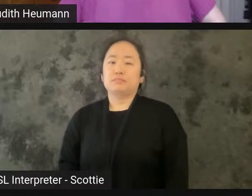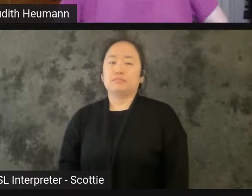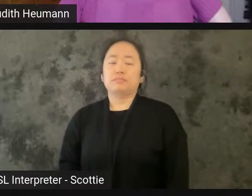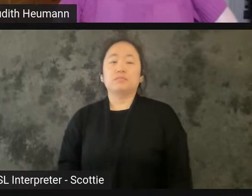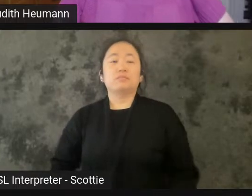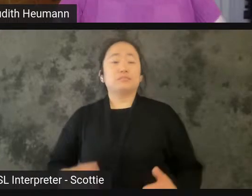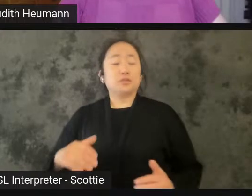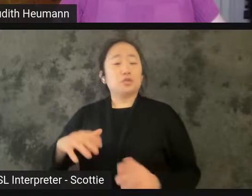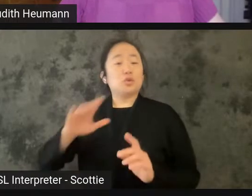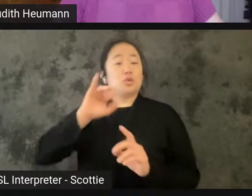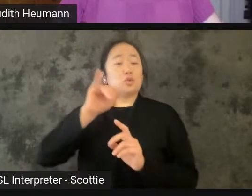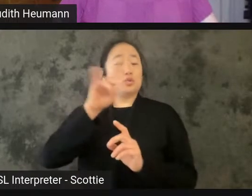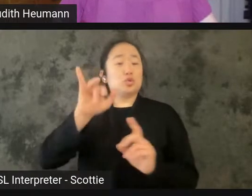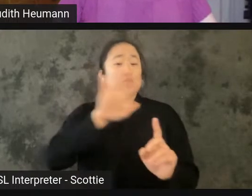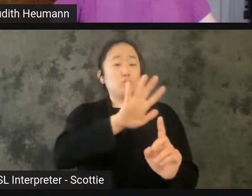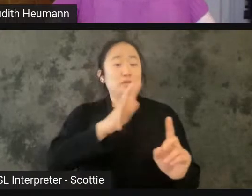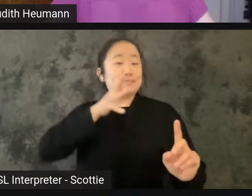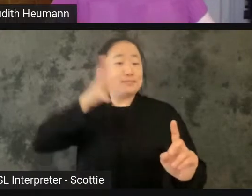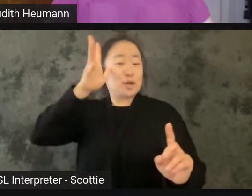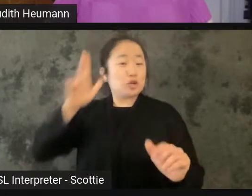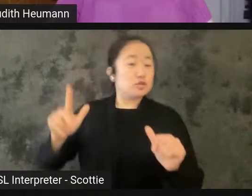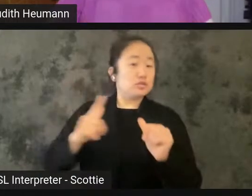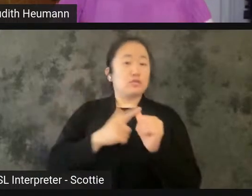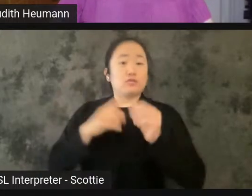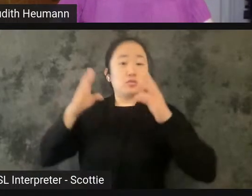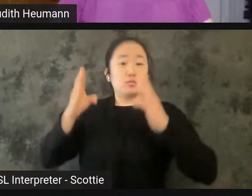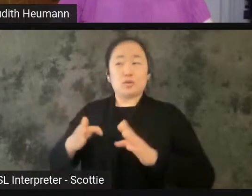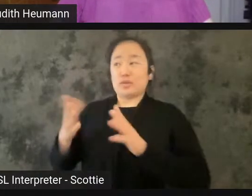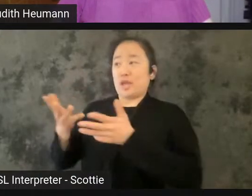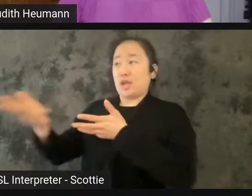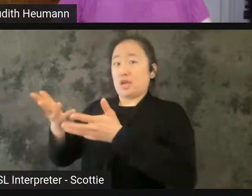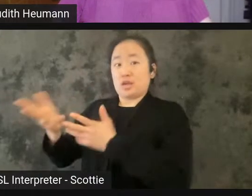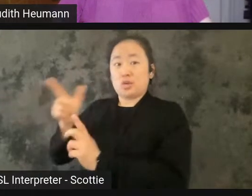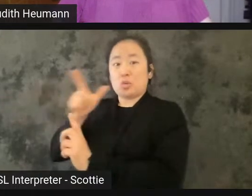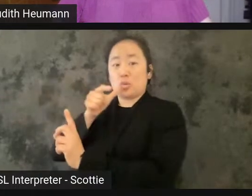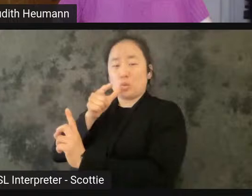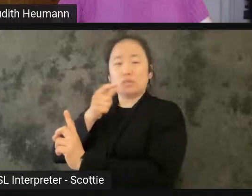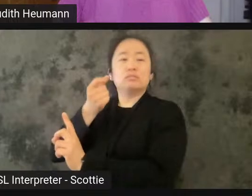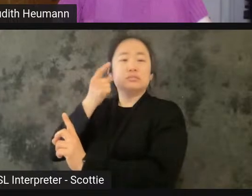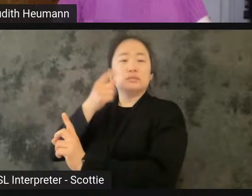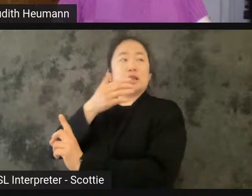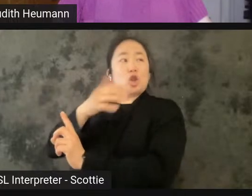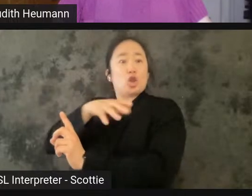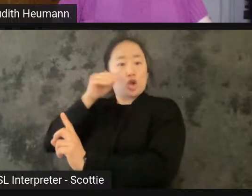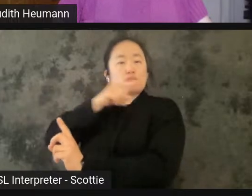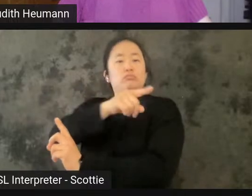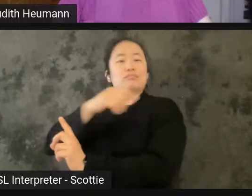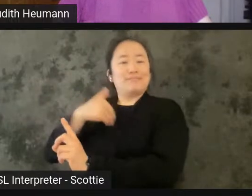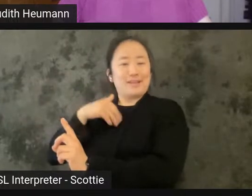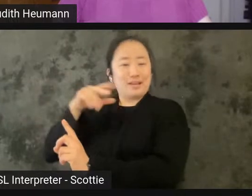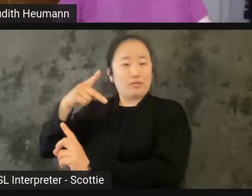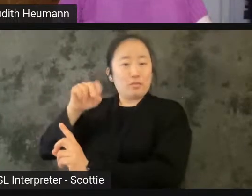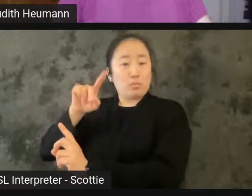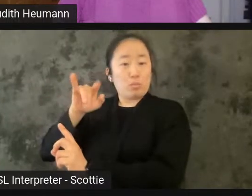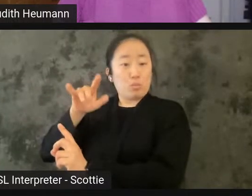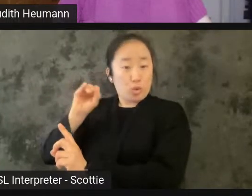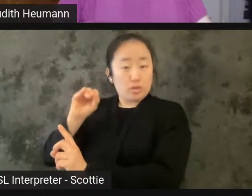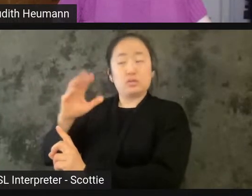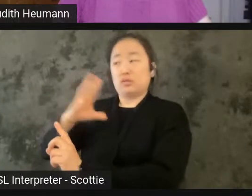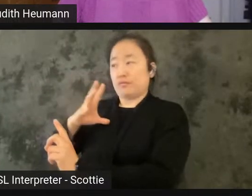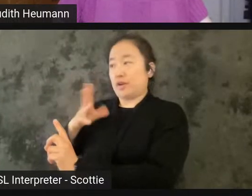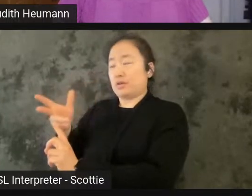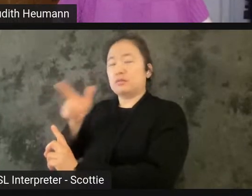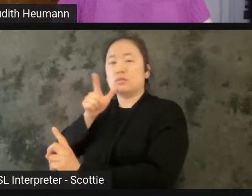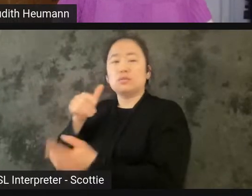interacted with about Judy's disability when she had polio was the doctor. And we write about it in